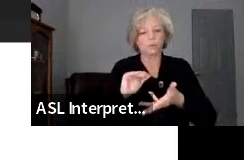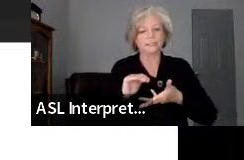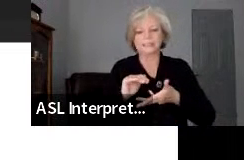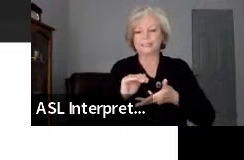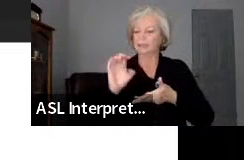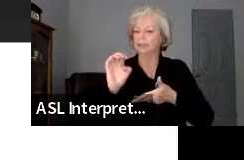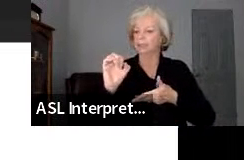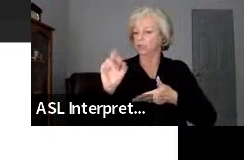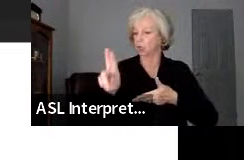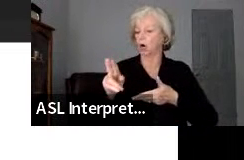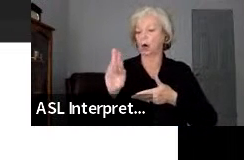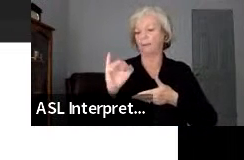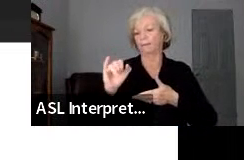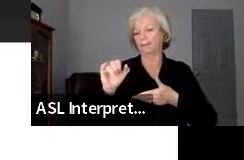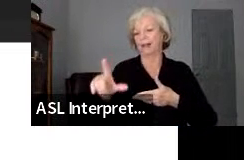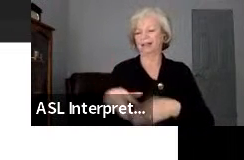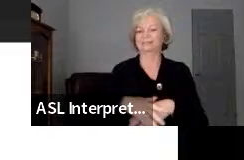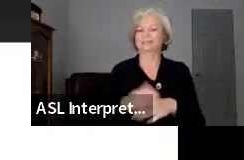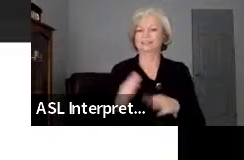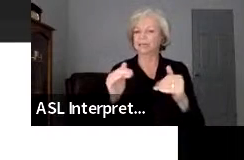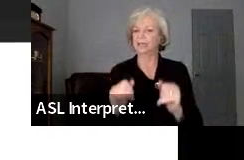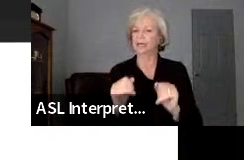life-changing. Next, please.